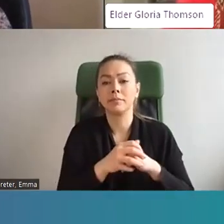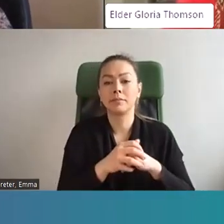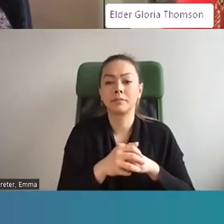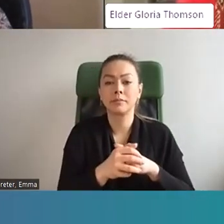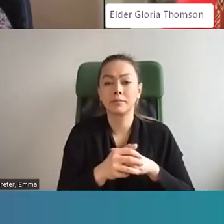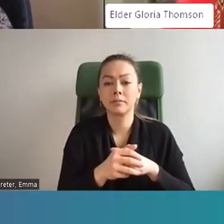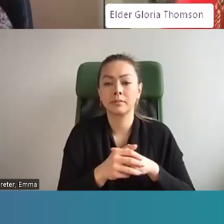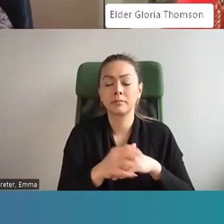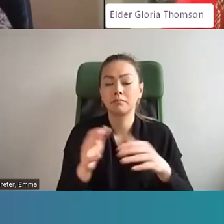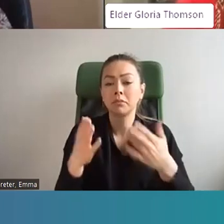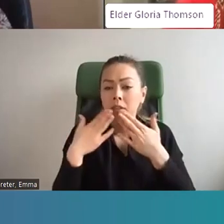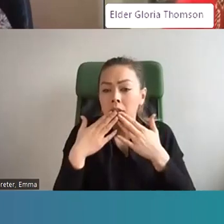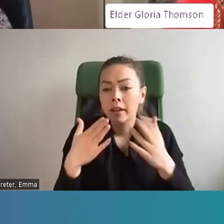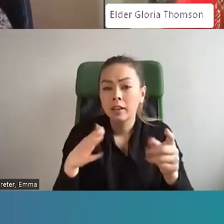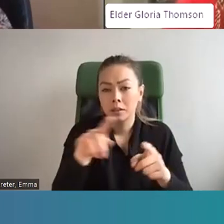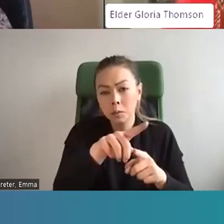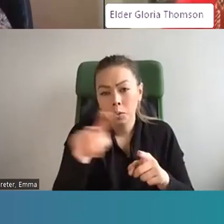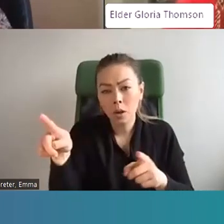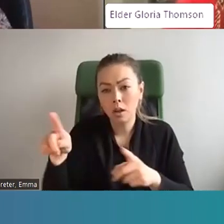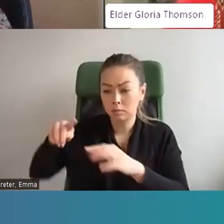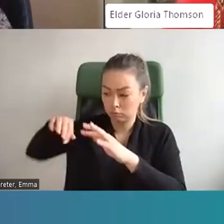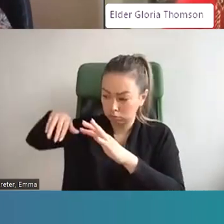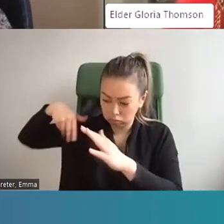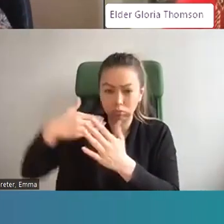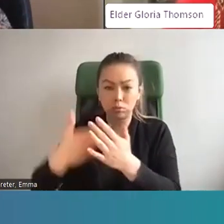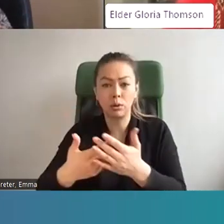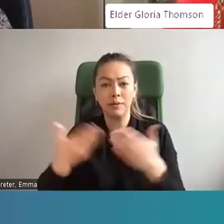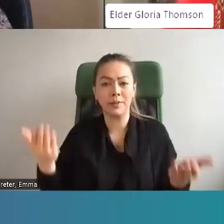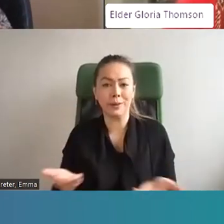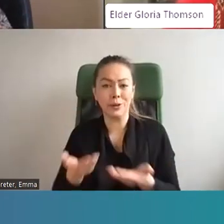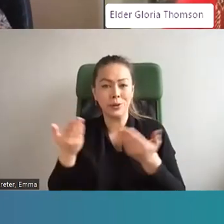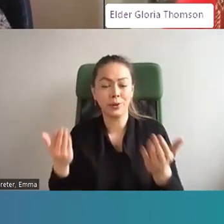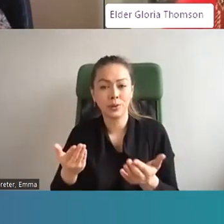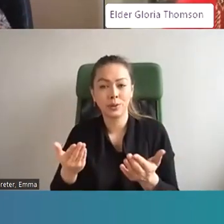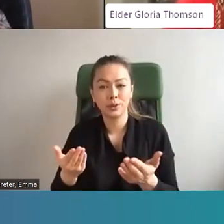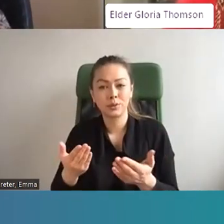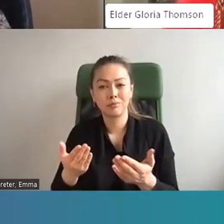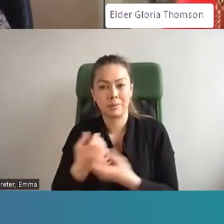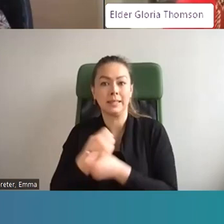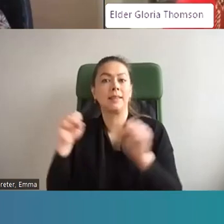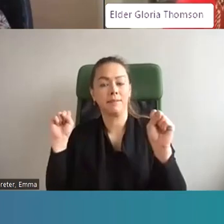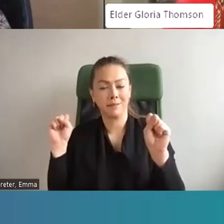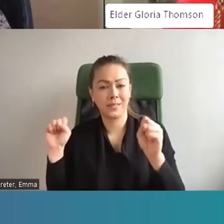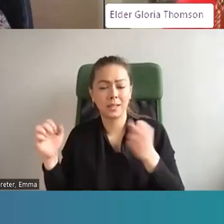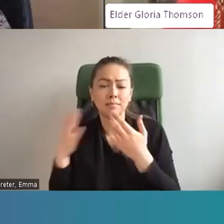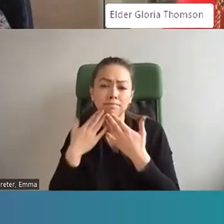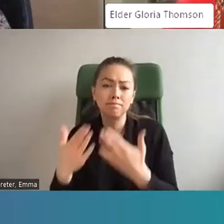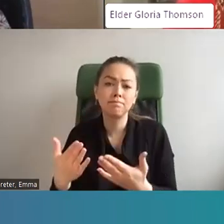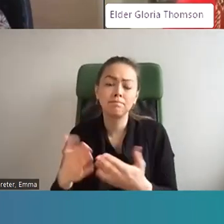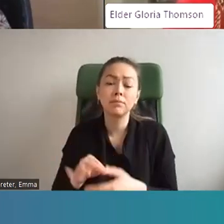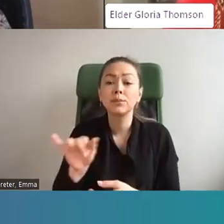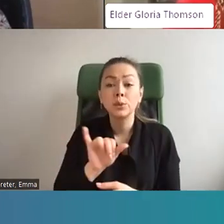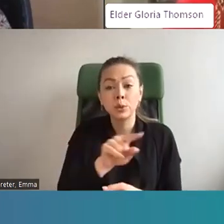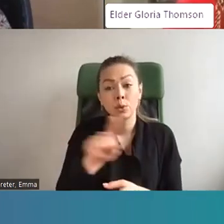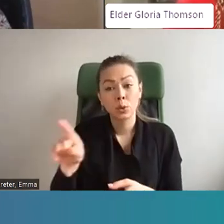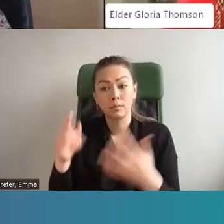safely, and because of your attendance here, and so I just wanted to give